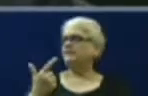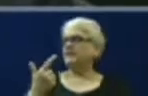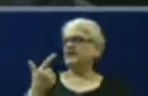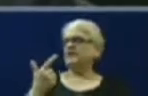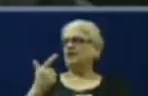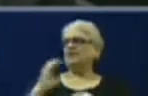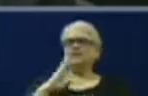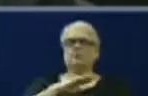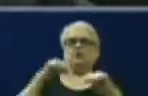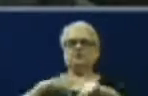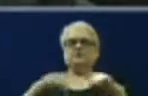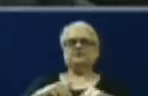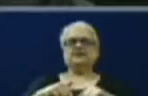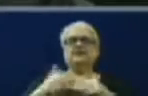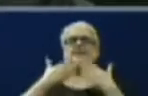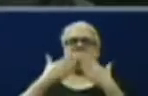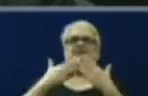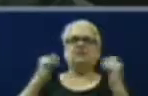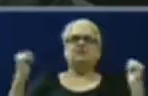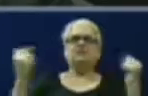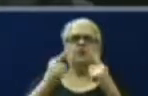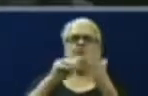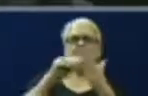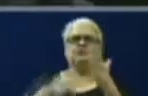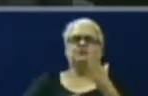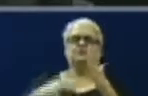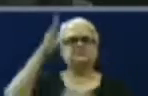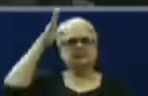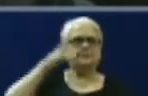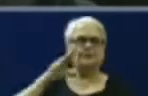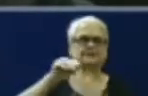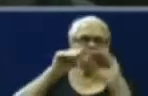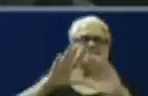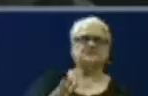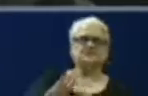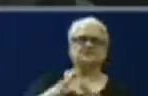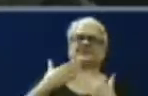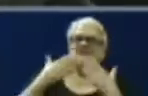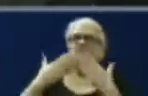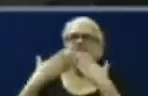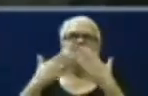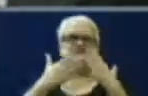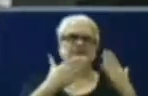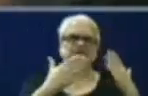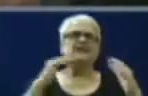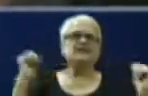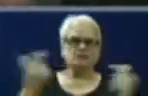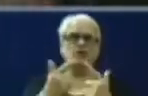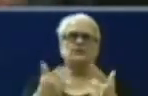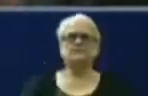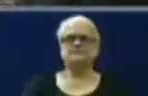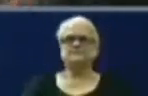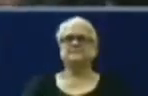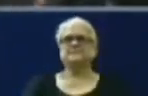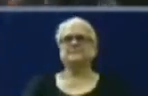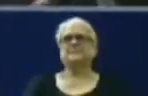students who participated and all of the parents and teachers and everyone else who helped them. Thank you all.